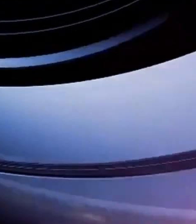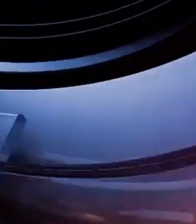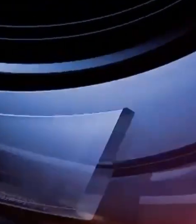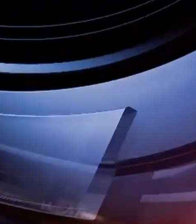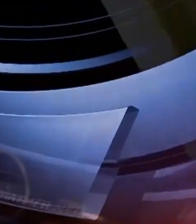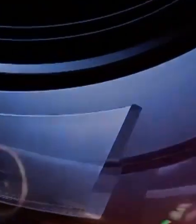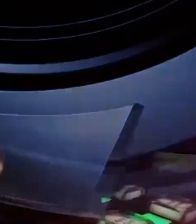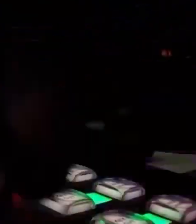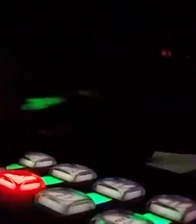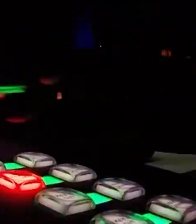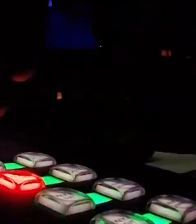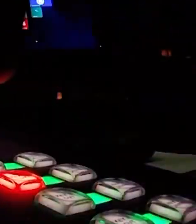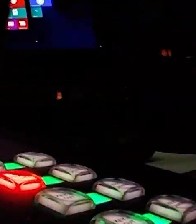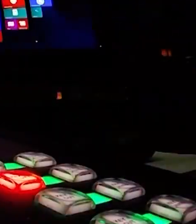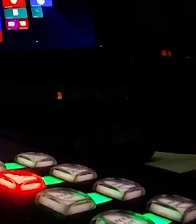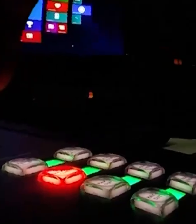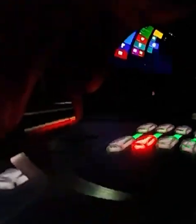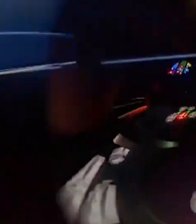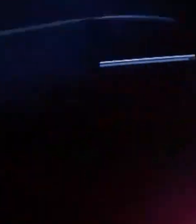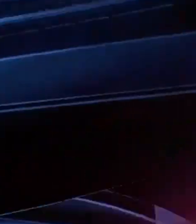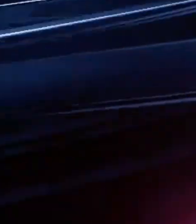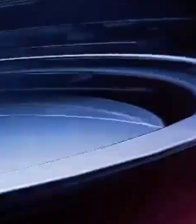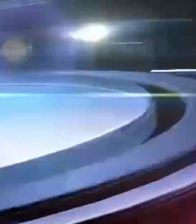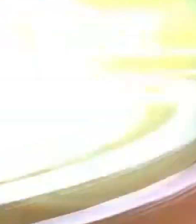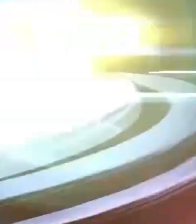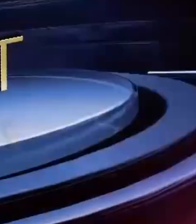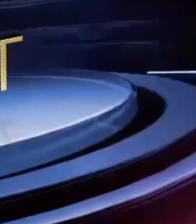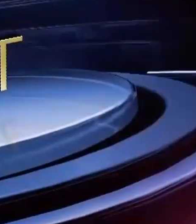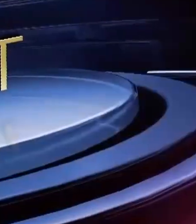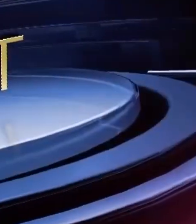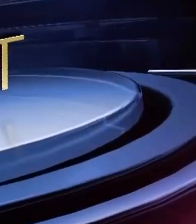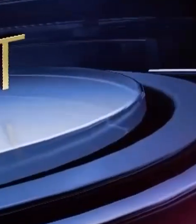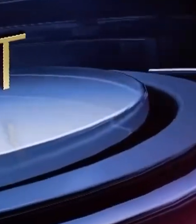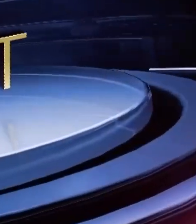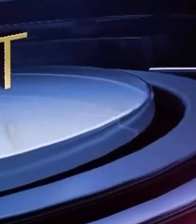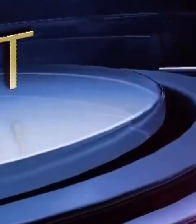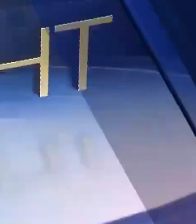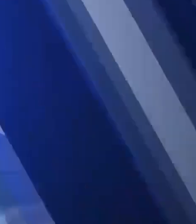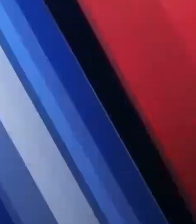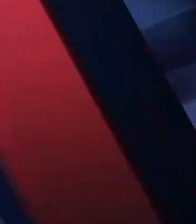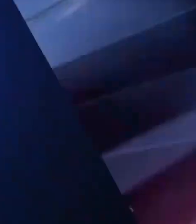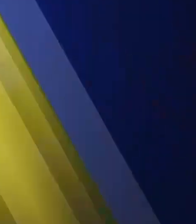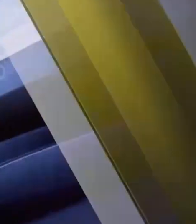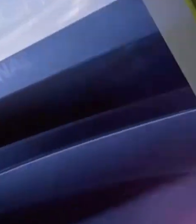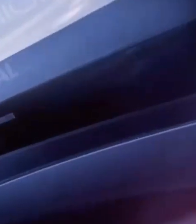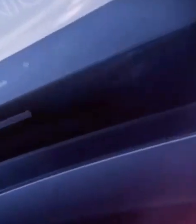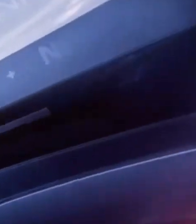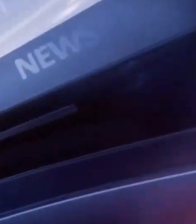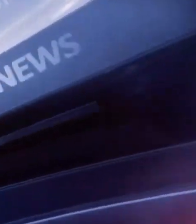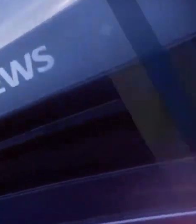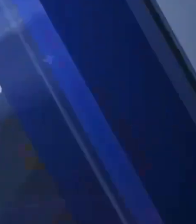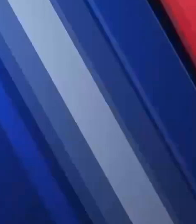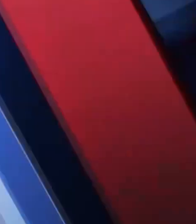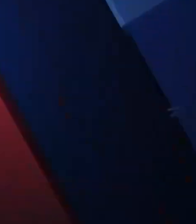Broadcasting from our studios in the Pine St. Michael, this is CBC NewsNight, starting now.